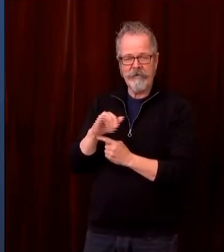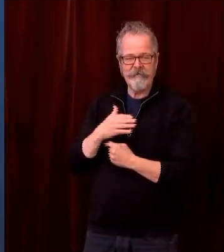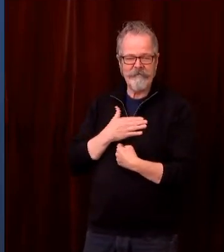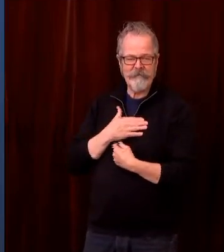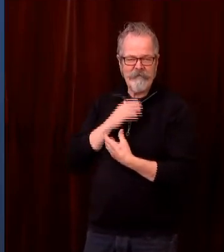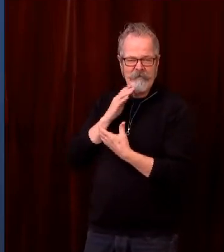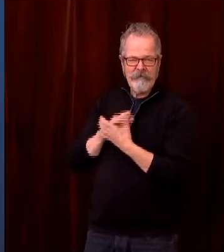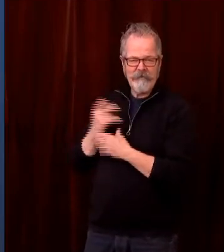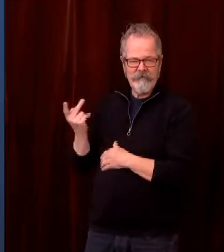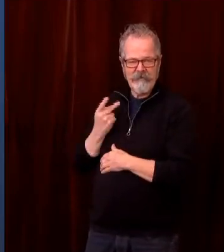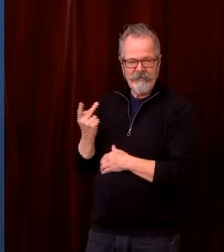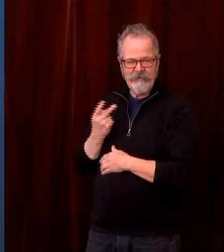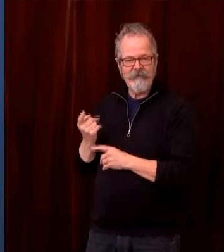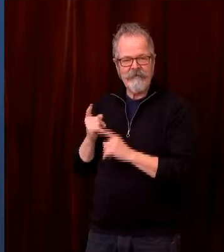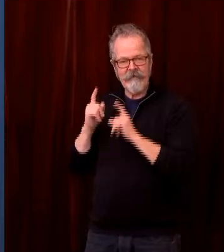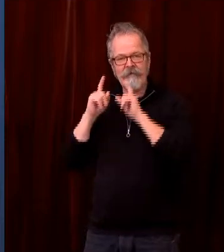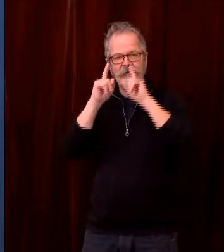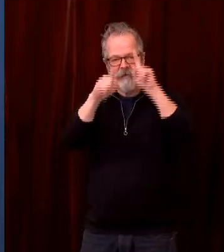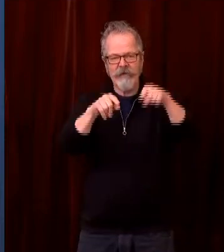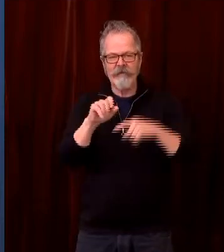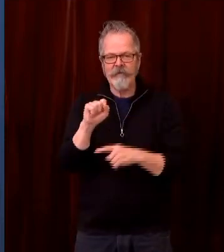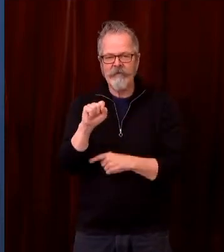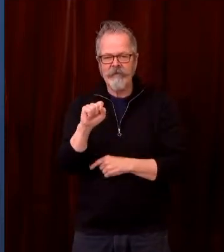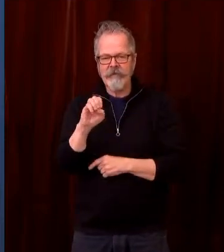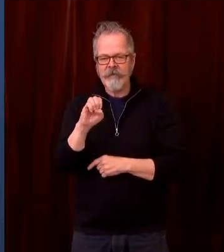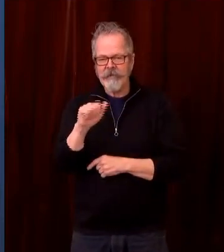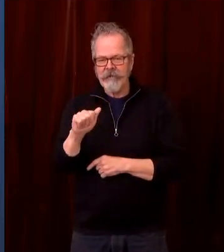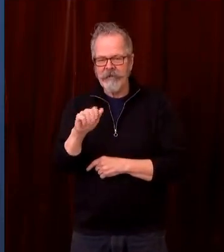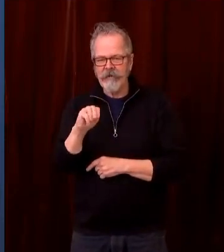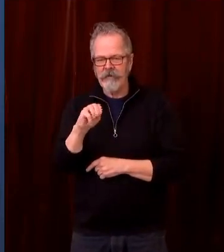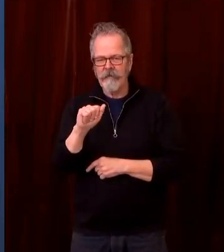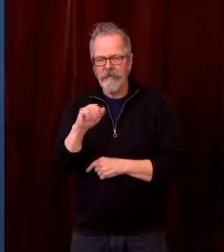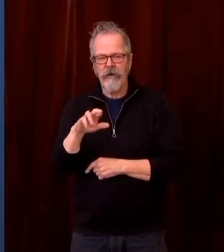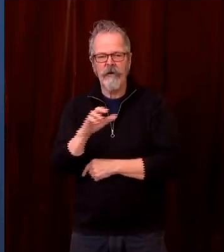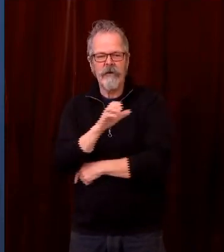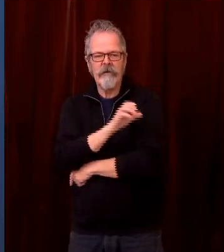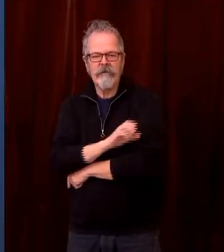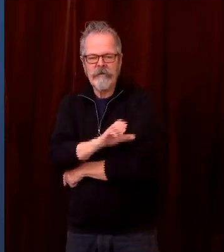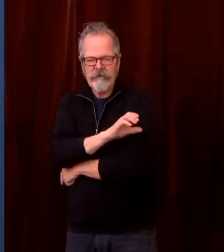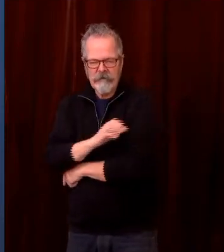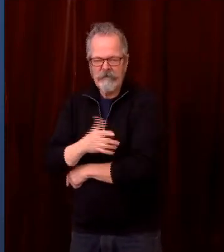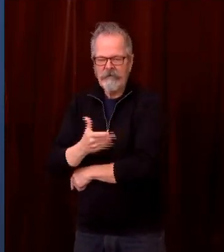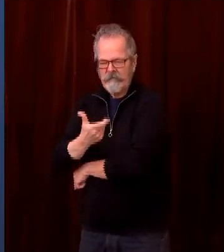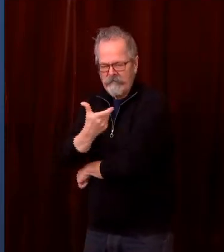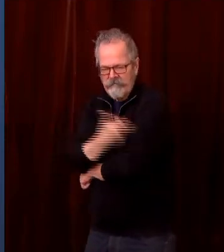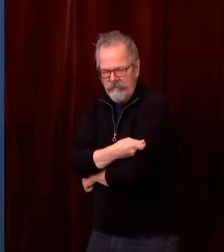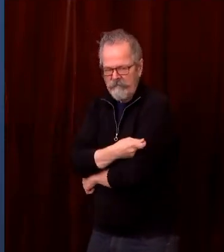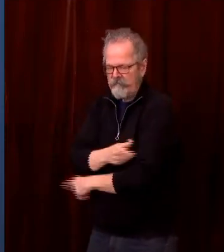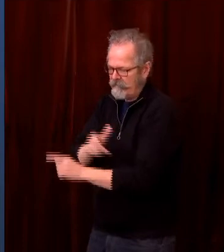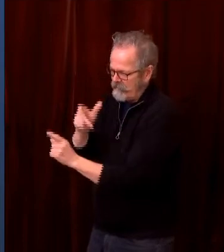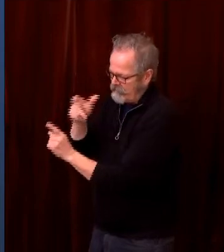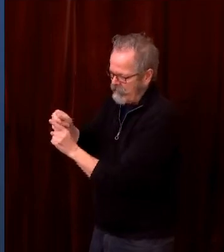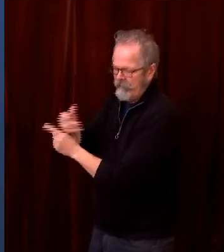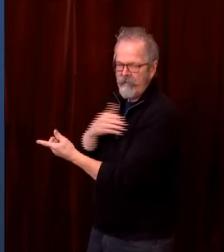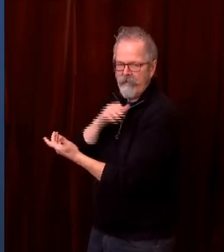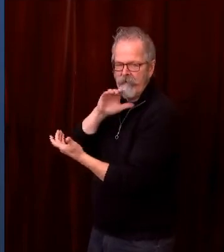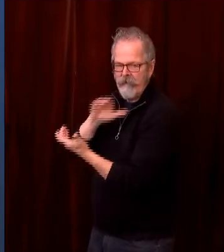miracle, and it is a fruit of tremendous work being done across the state of Washington, and we appreciated that in a very short time